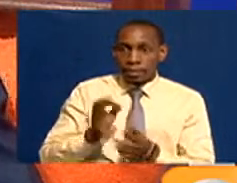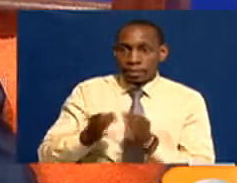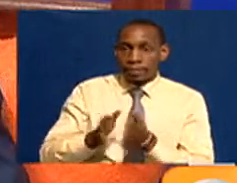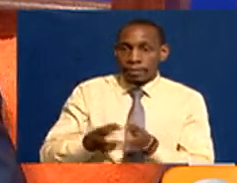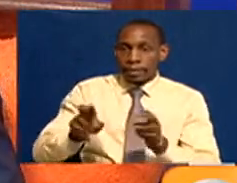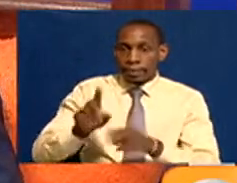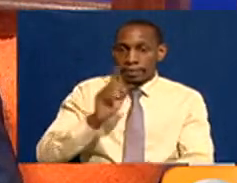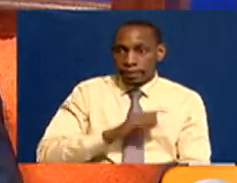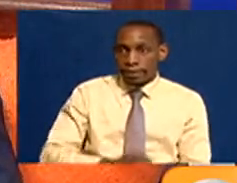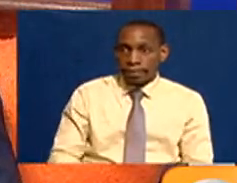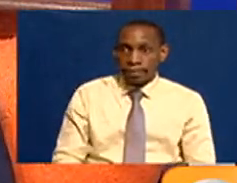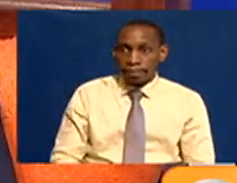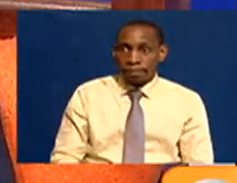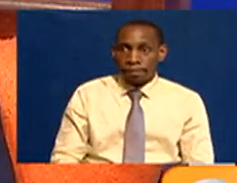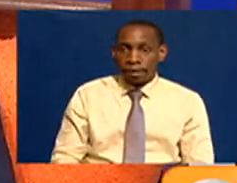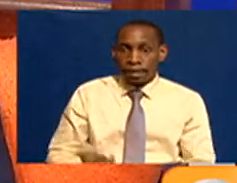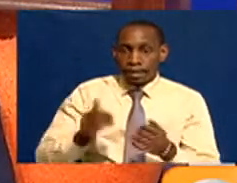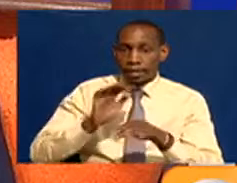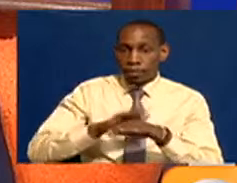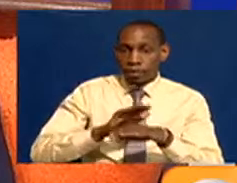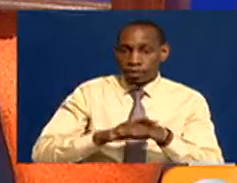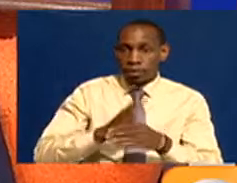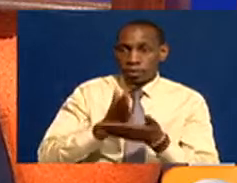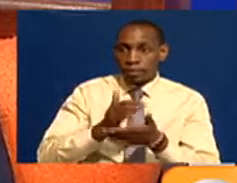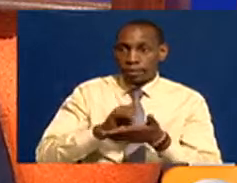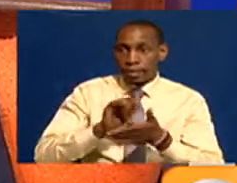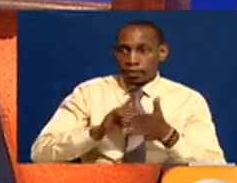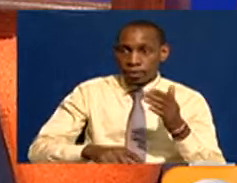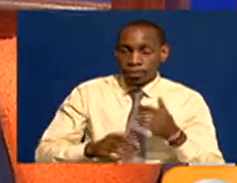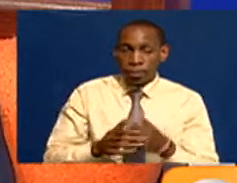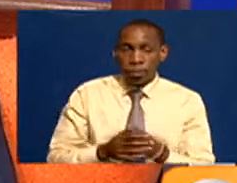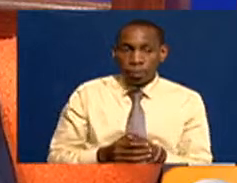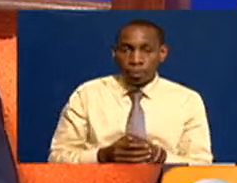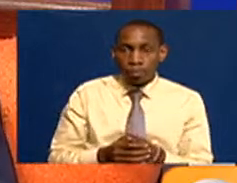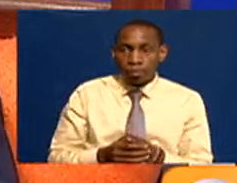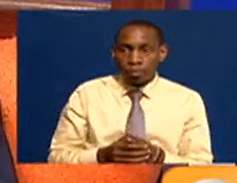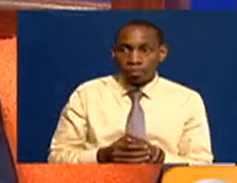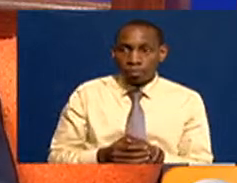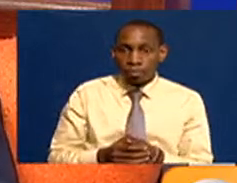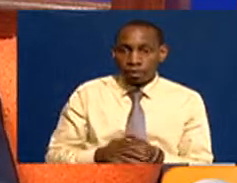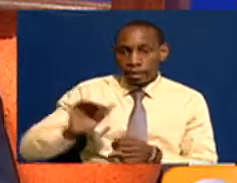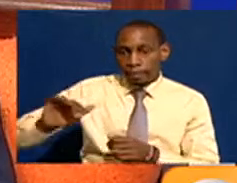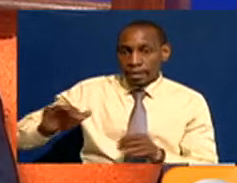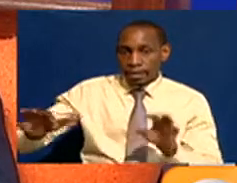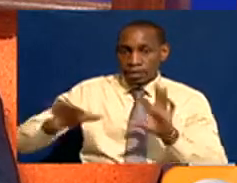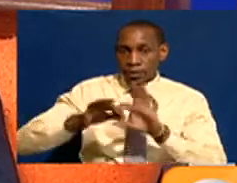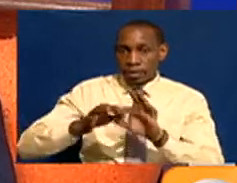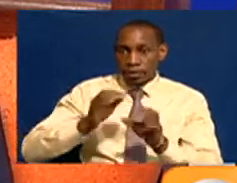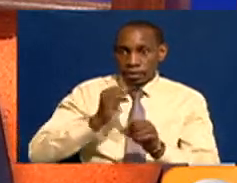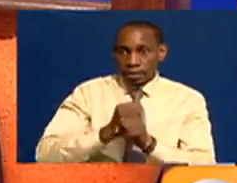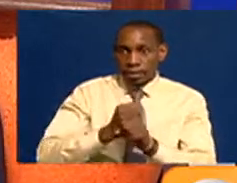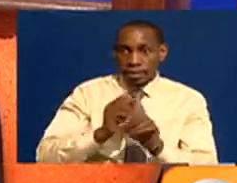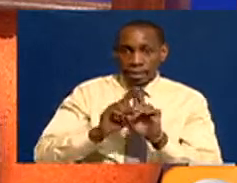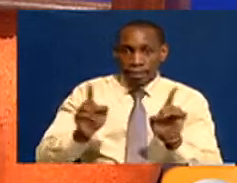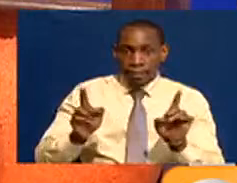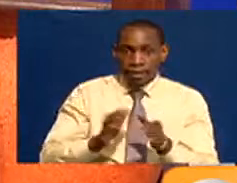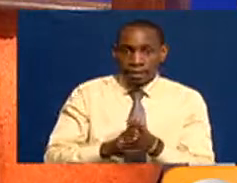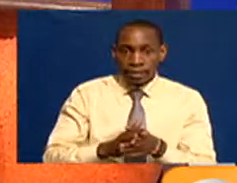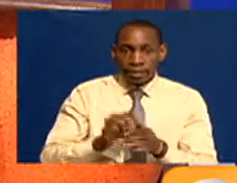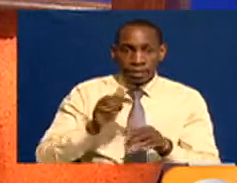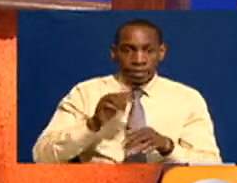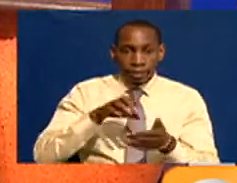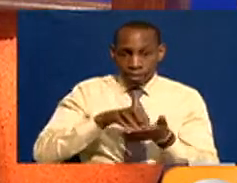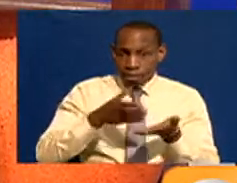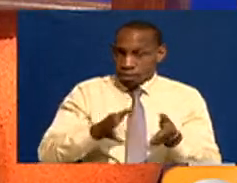then it will be great to ensure that the remaining connection is done, but not at the current